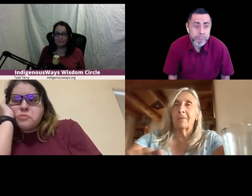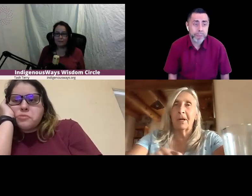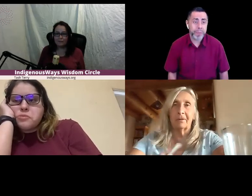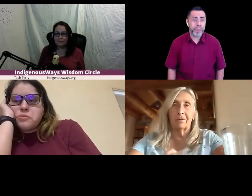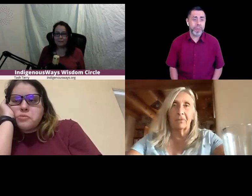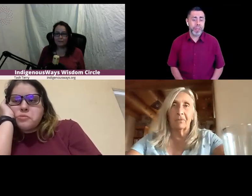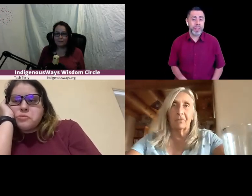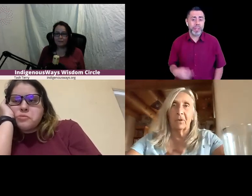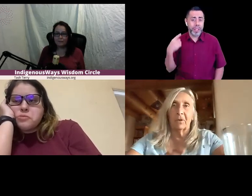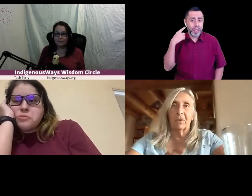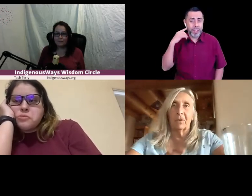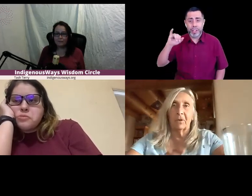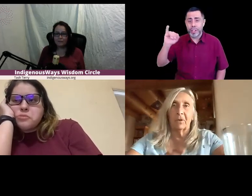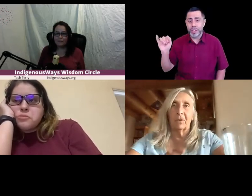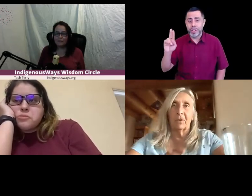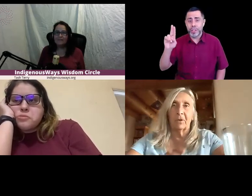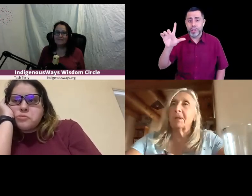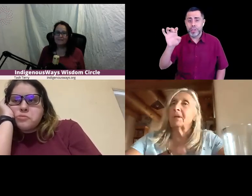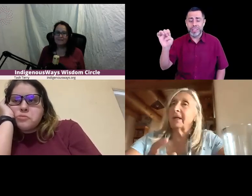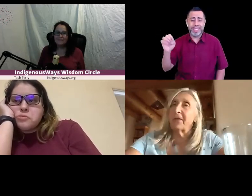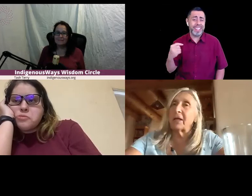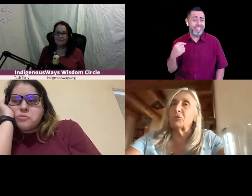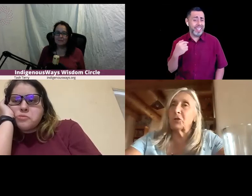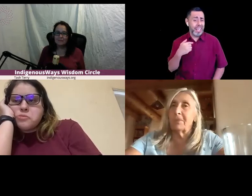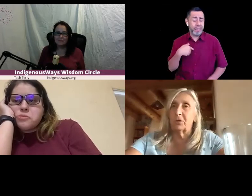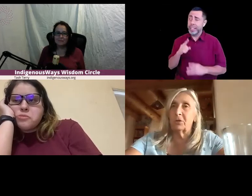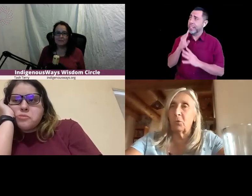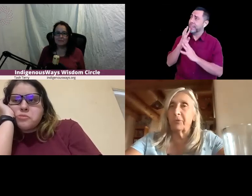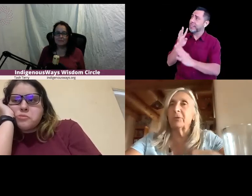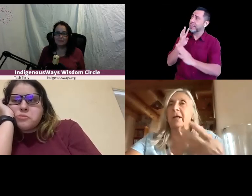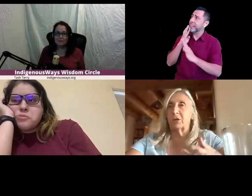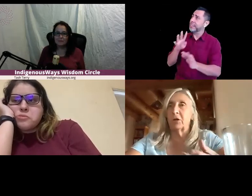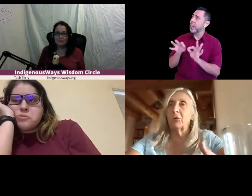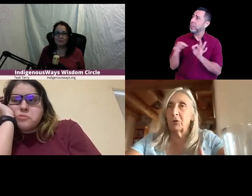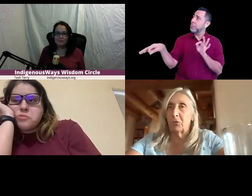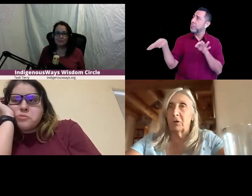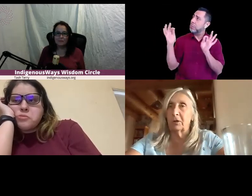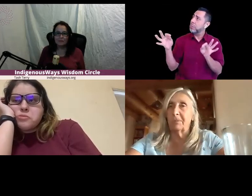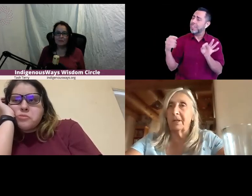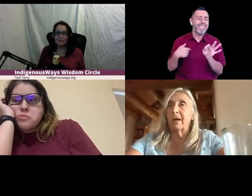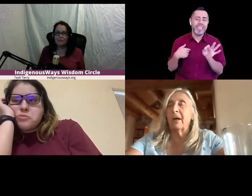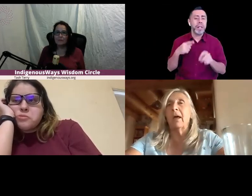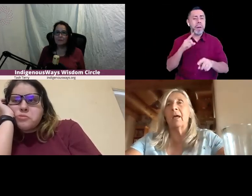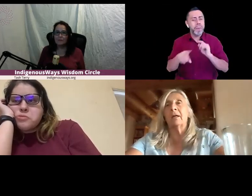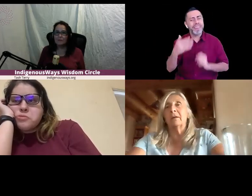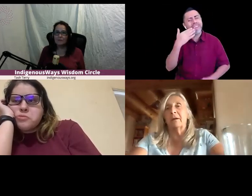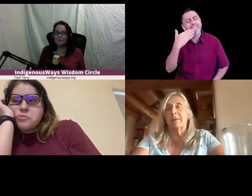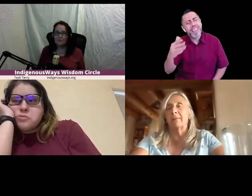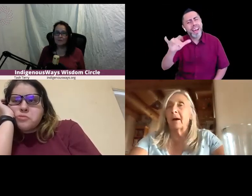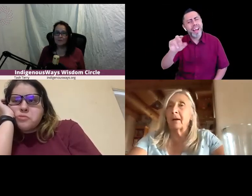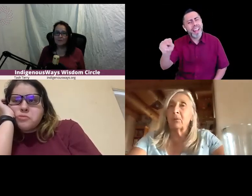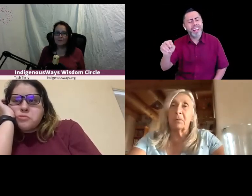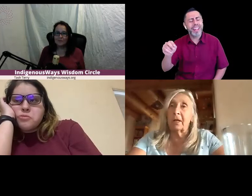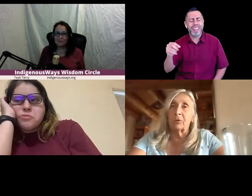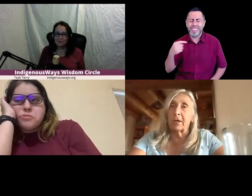I'm not real articulate, but Lynn, thank you so much. So wonderful to get to know who you are a little bit. And